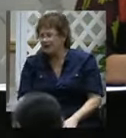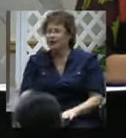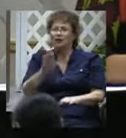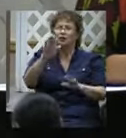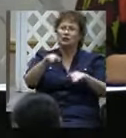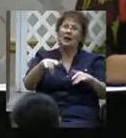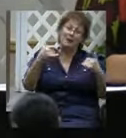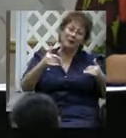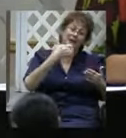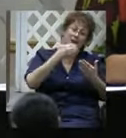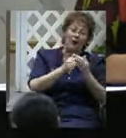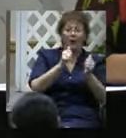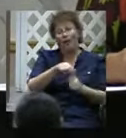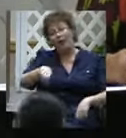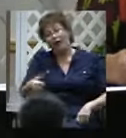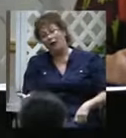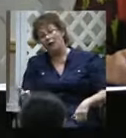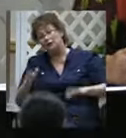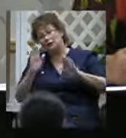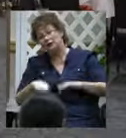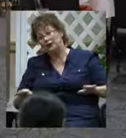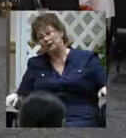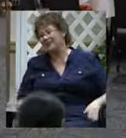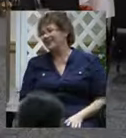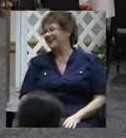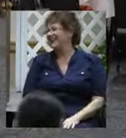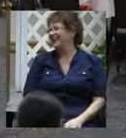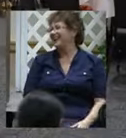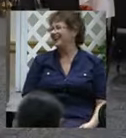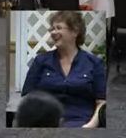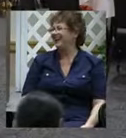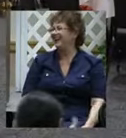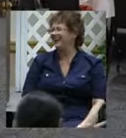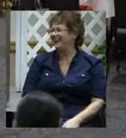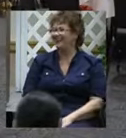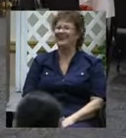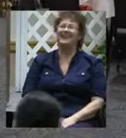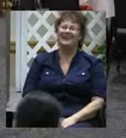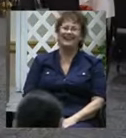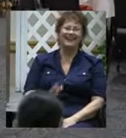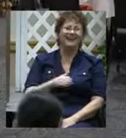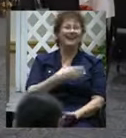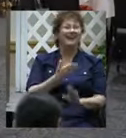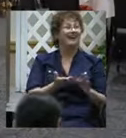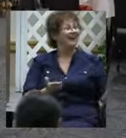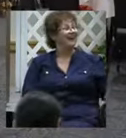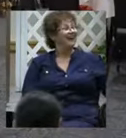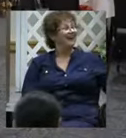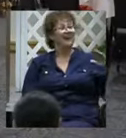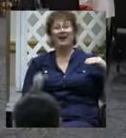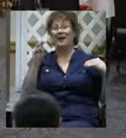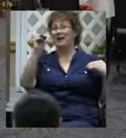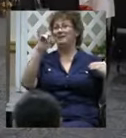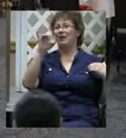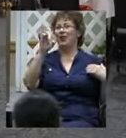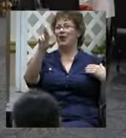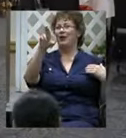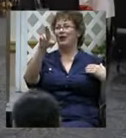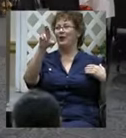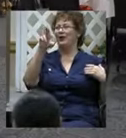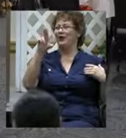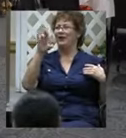others. Yeah. Yeah. Okay, great. All right, so with that, we'll move on to Francois, and then I think we'll have some time for other